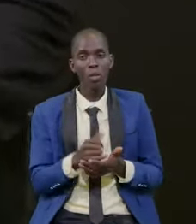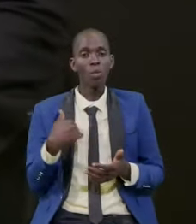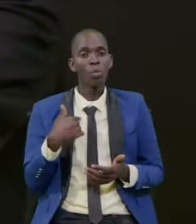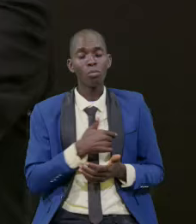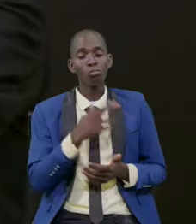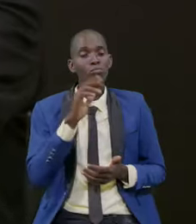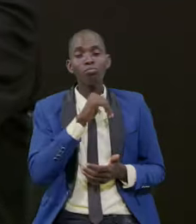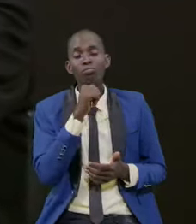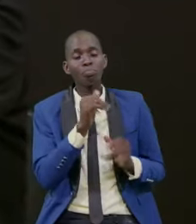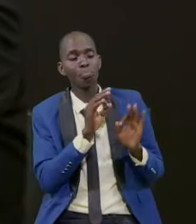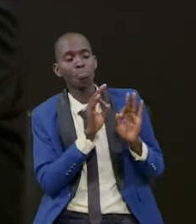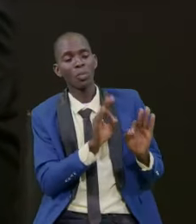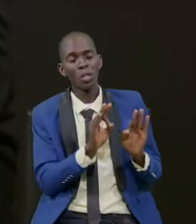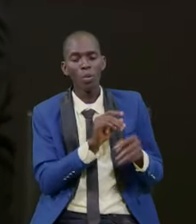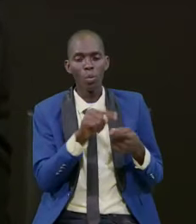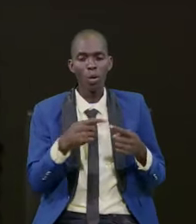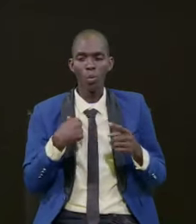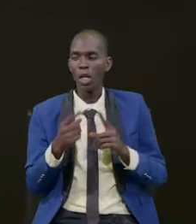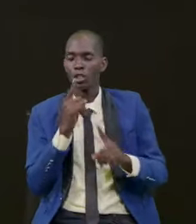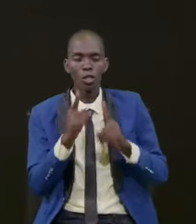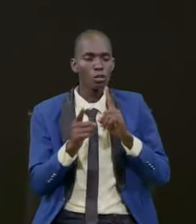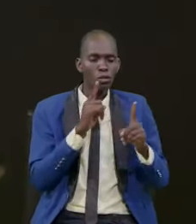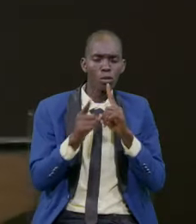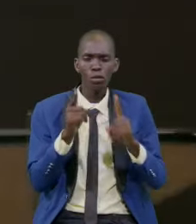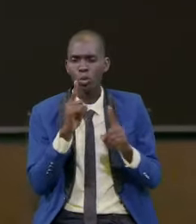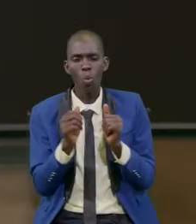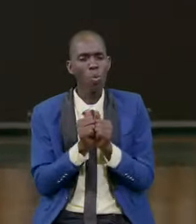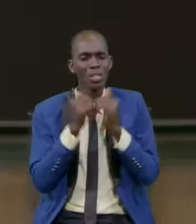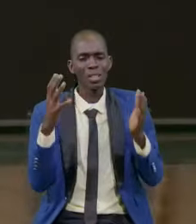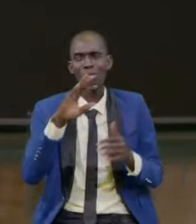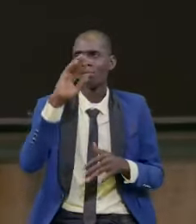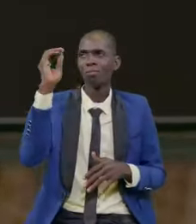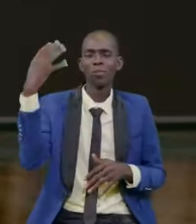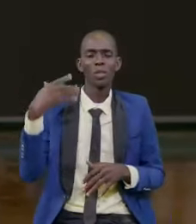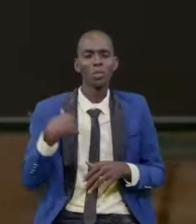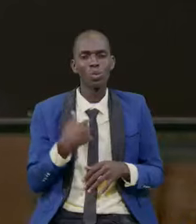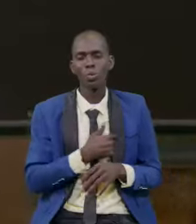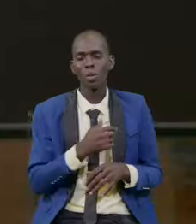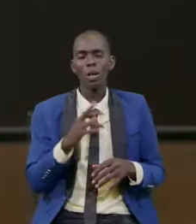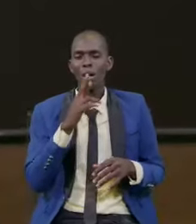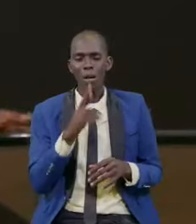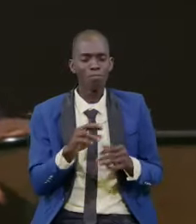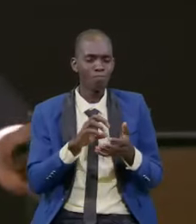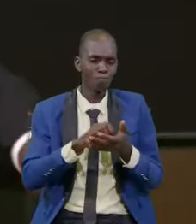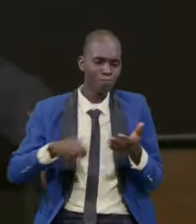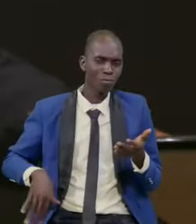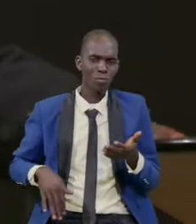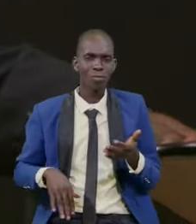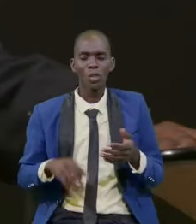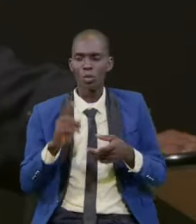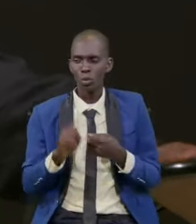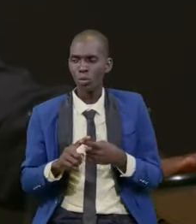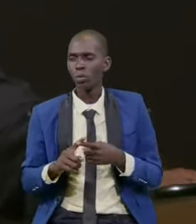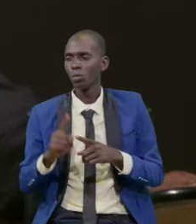while we talk and talk and talk gracelessly. We're unqualified to come and be proclaiming